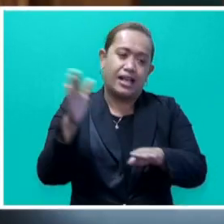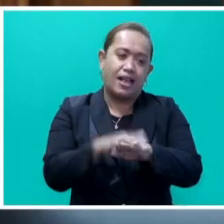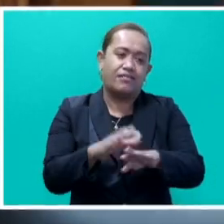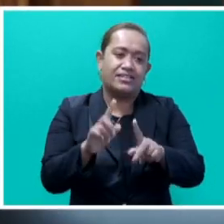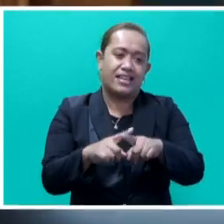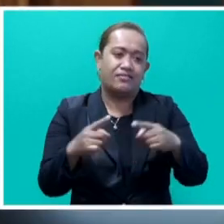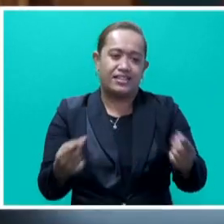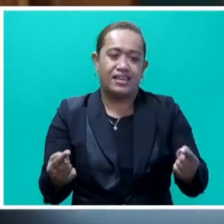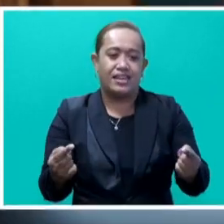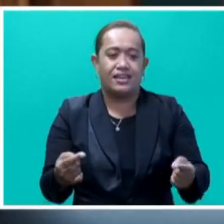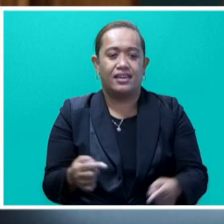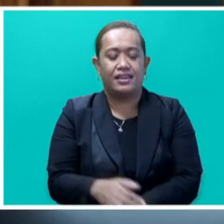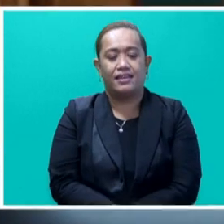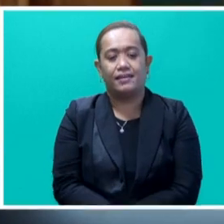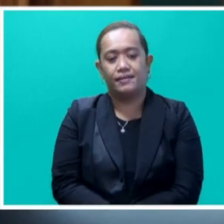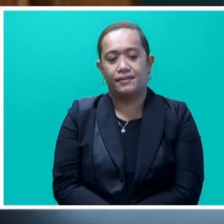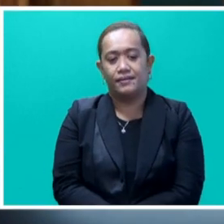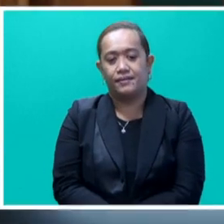regards to